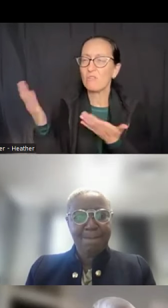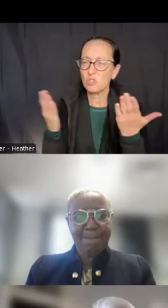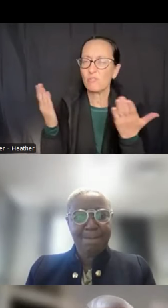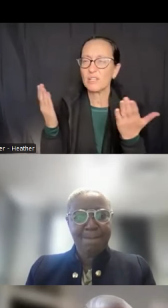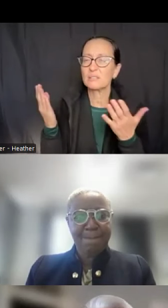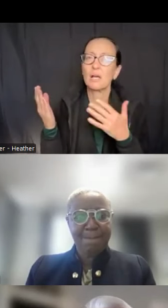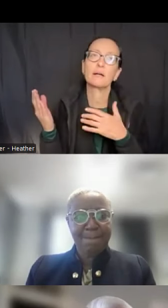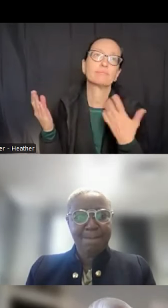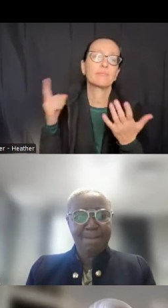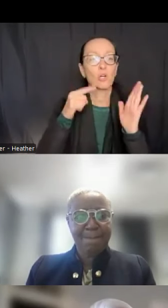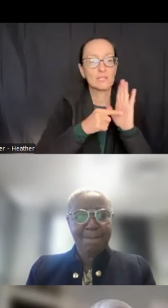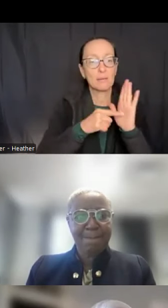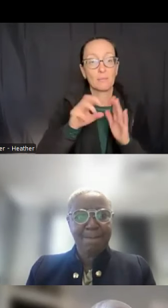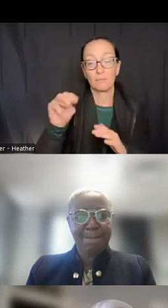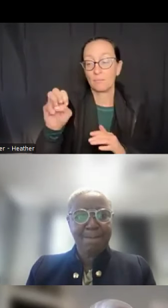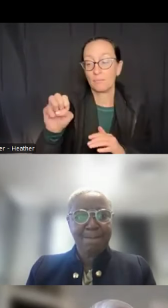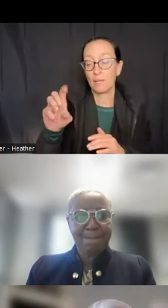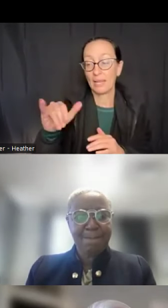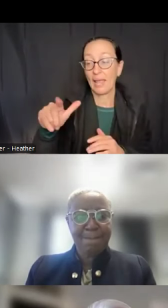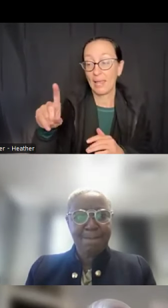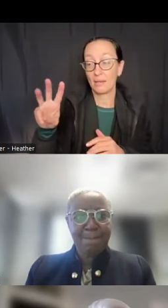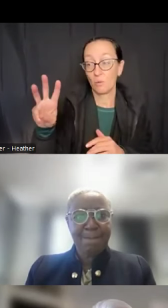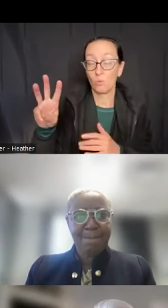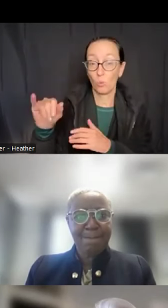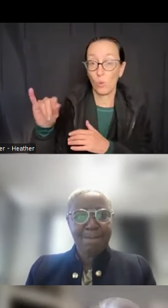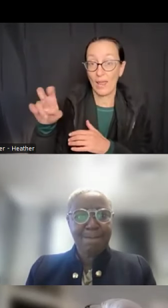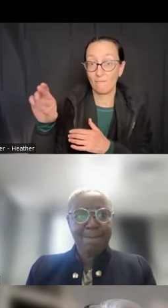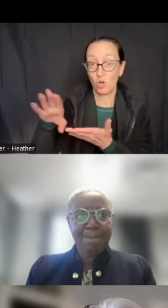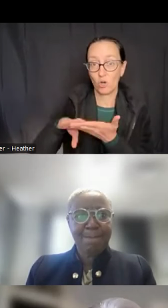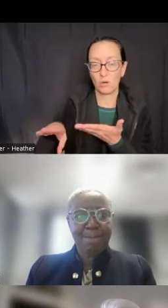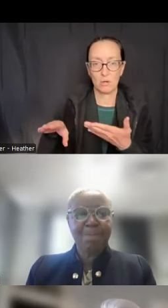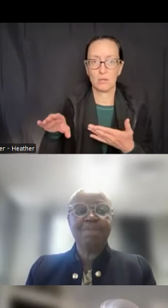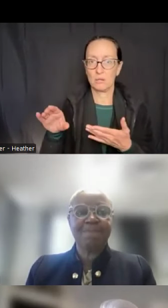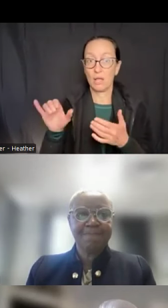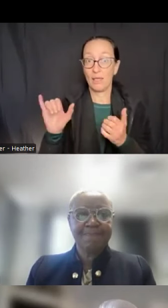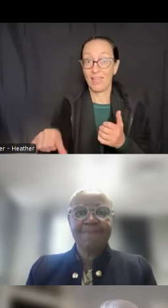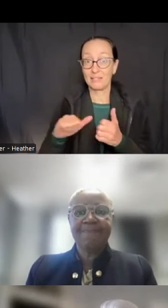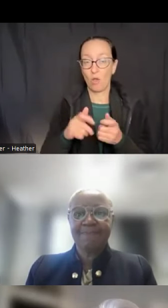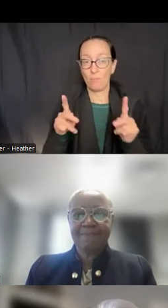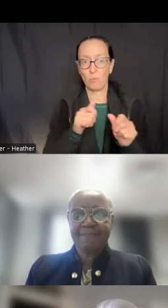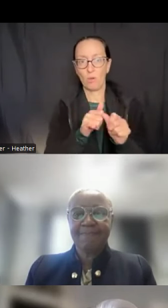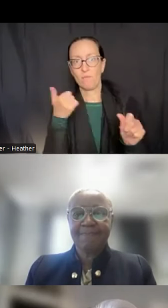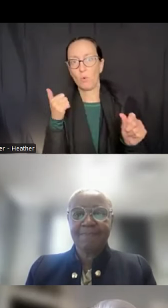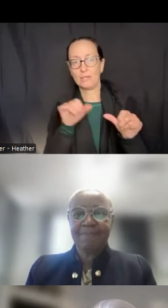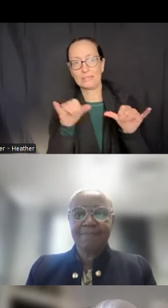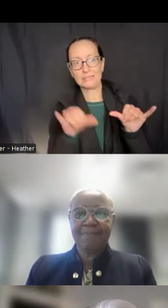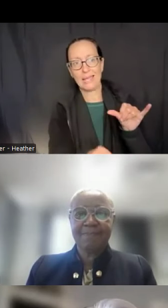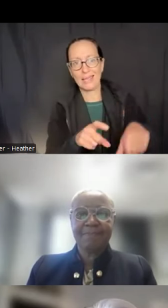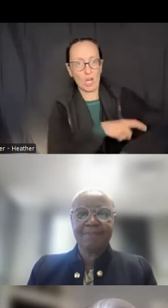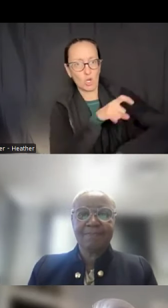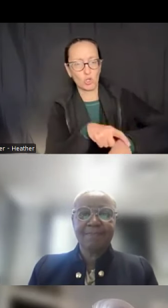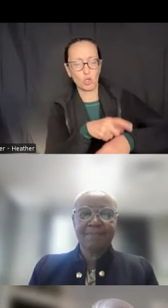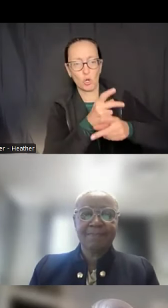instance, Medicaid waivers are a way that a lot of people avoid staying in institutions. Most of the waivers in South